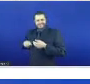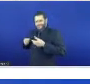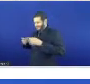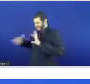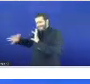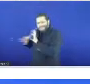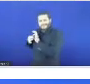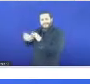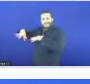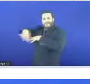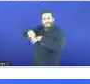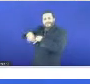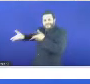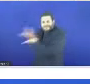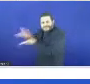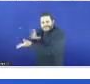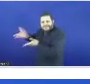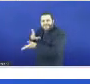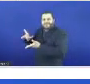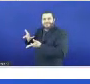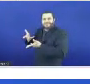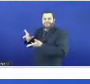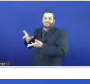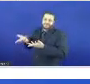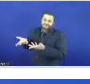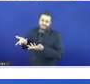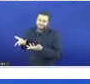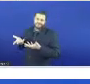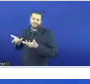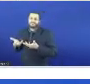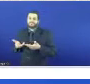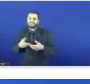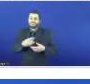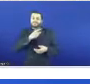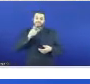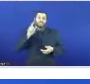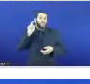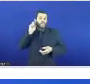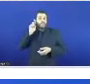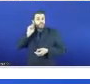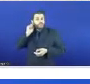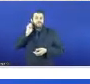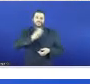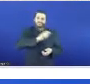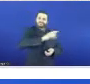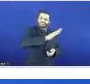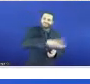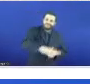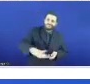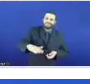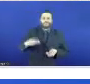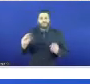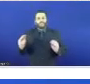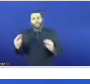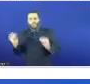lockdowns, the shadow pandemic, as the Secretary General and others have come to call this. Incredible numbers